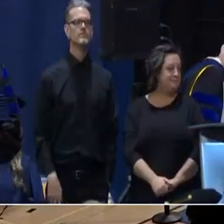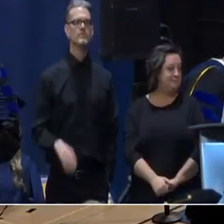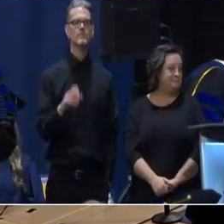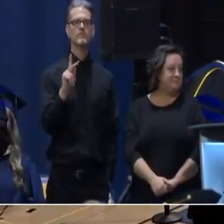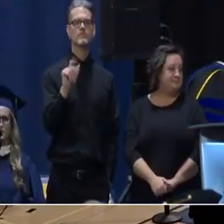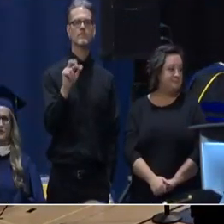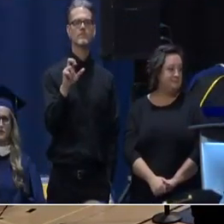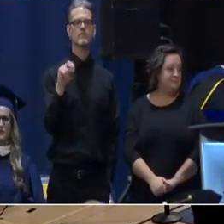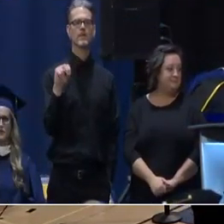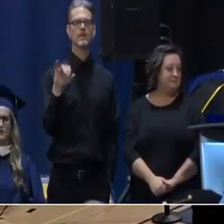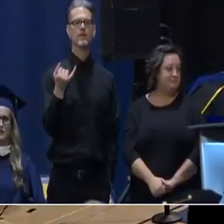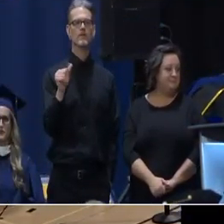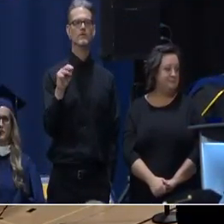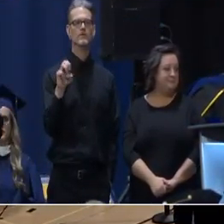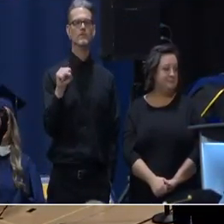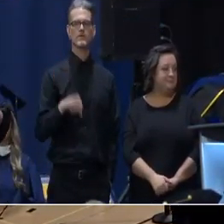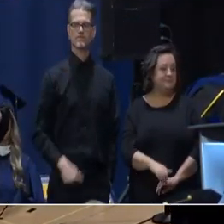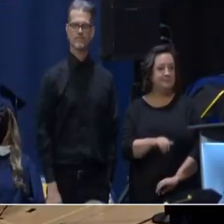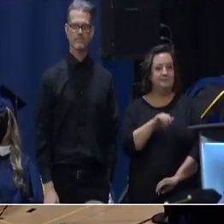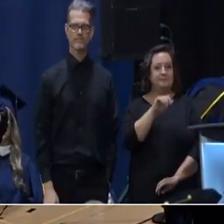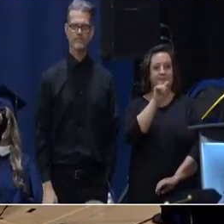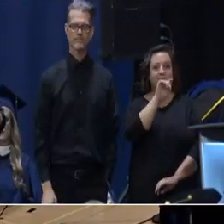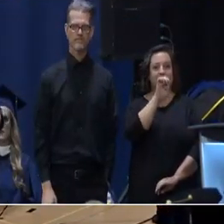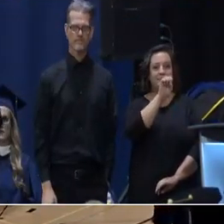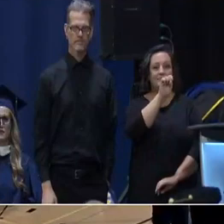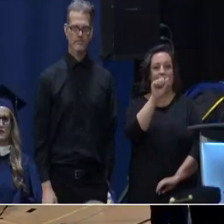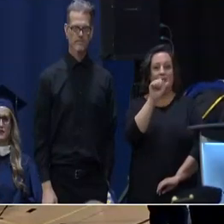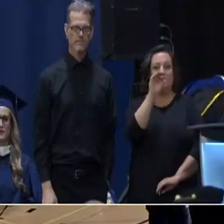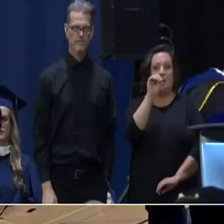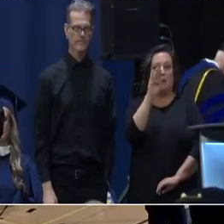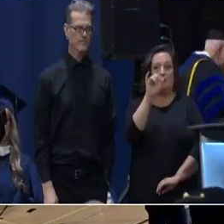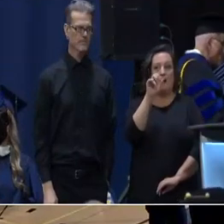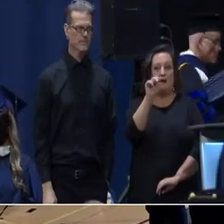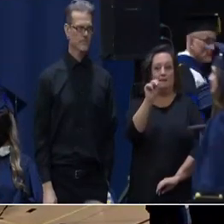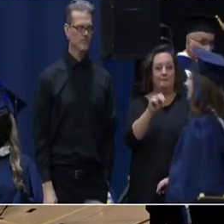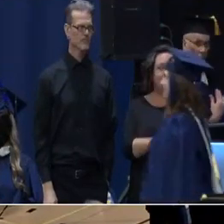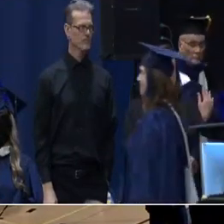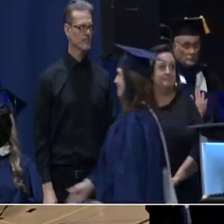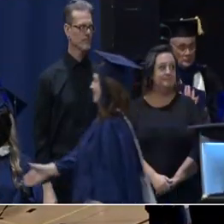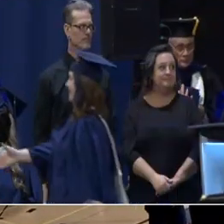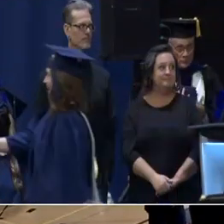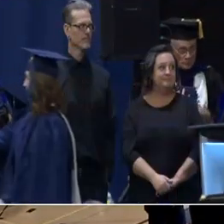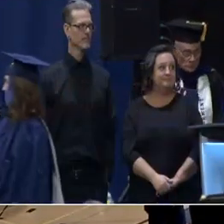Carrie James. Tessa O'Brien.